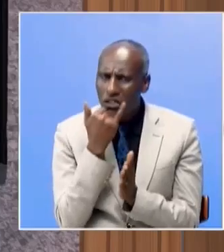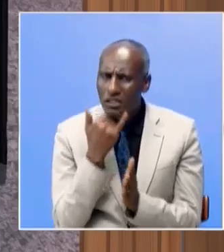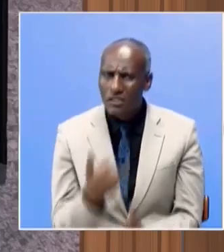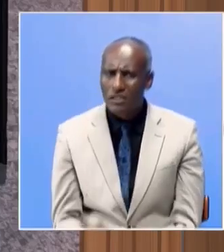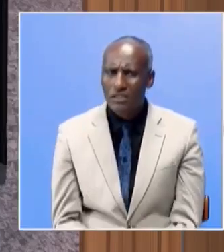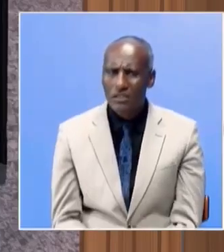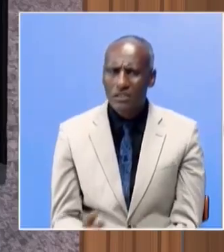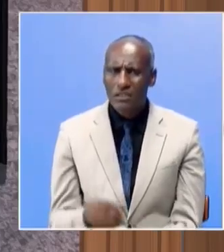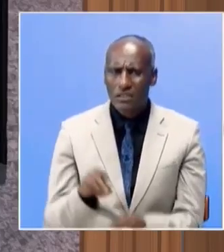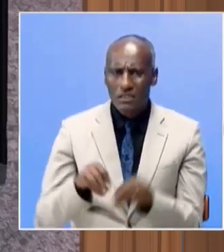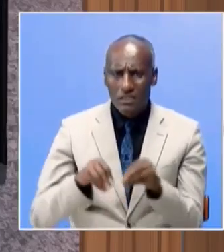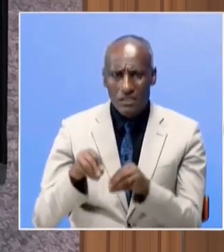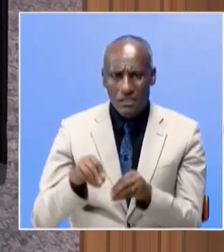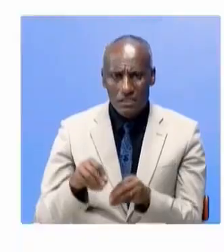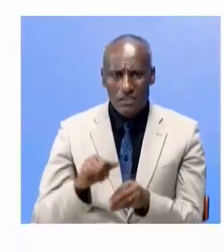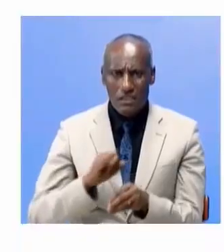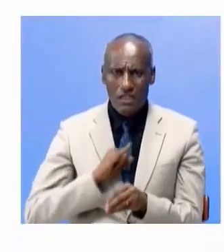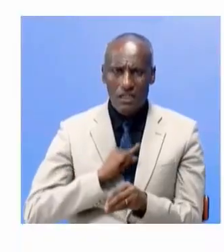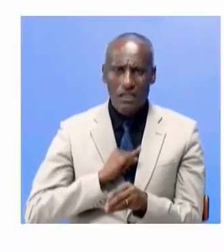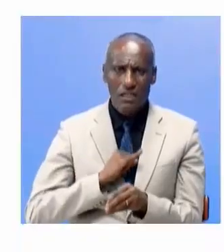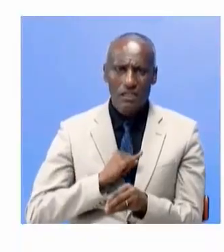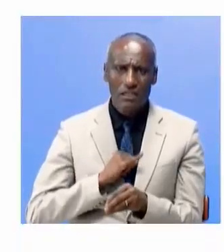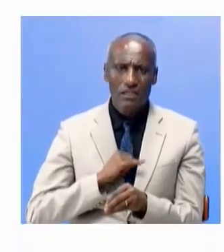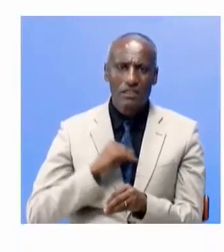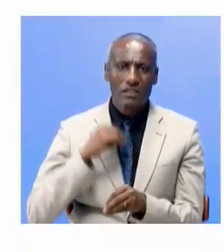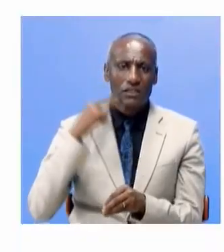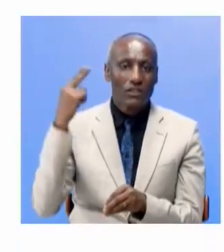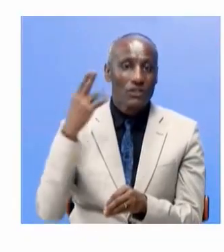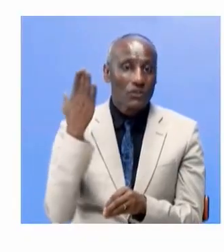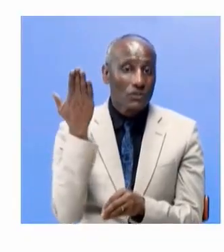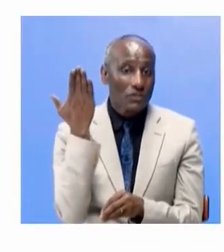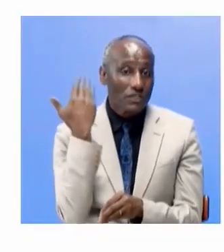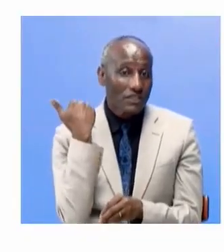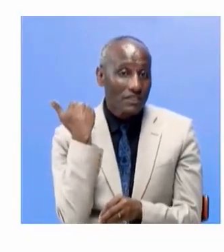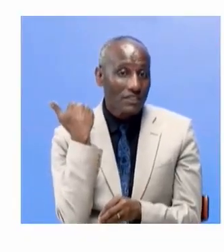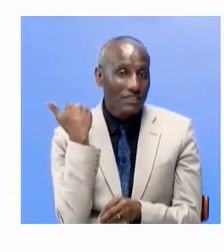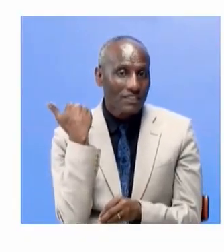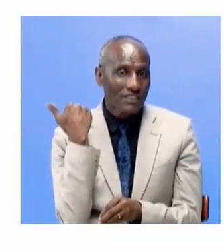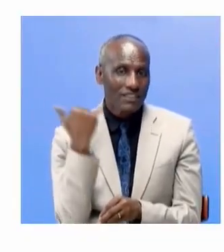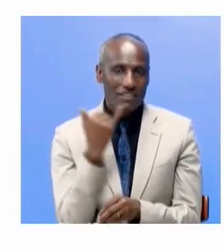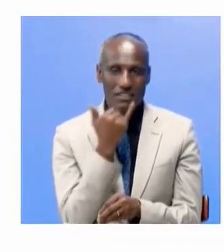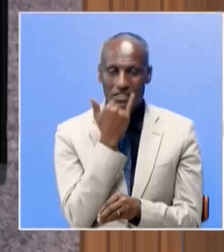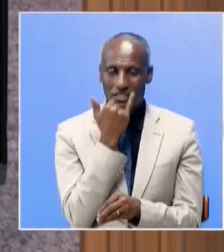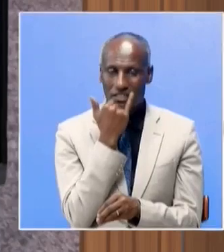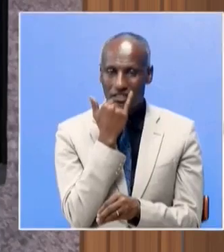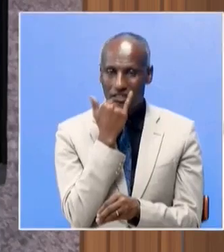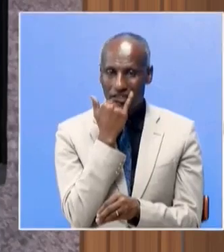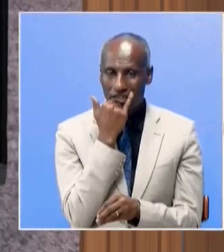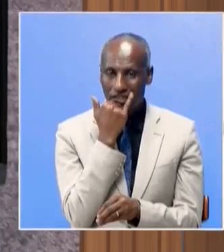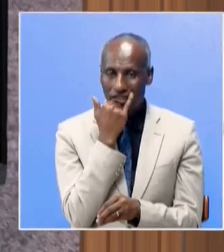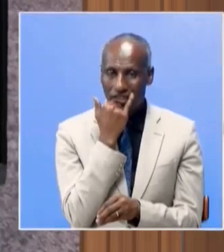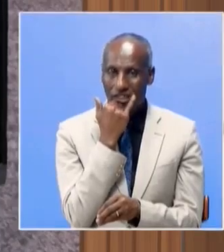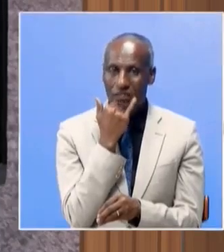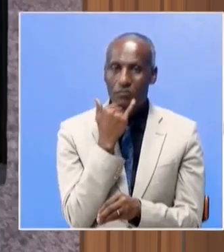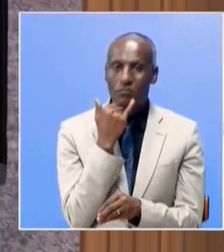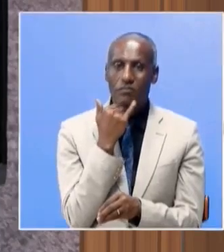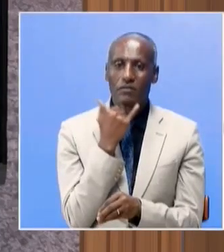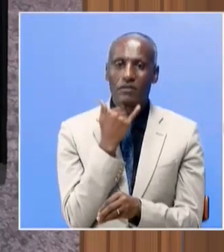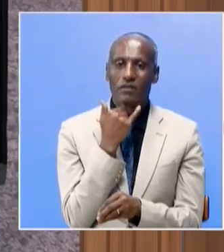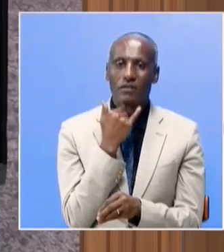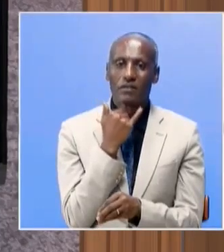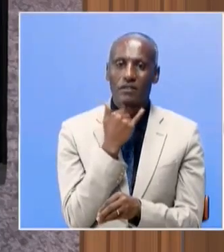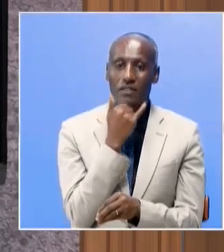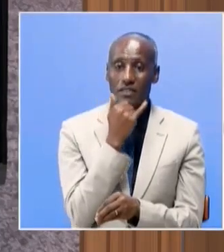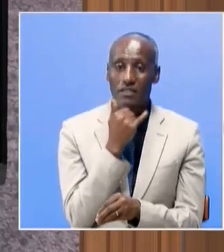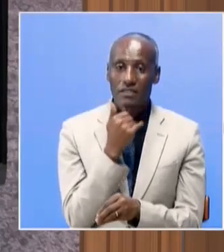Did I? Here is the problem. Used. Because we cannot say